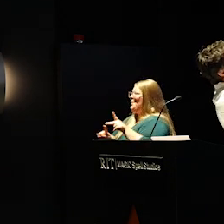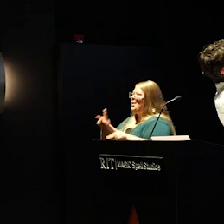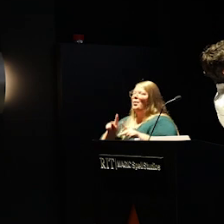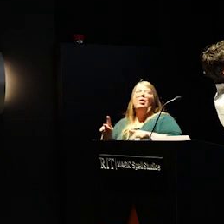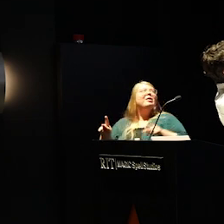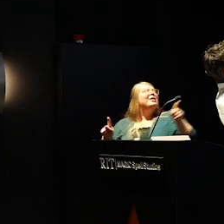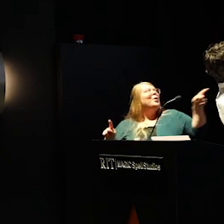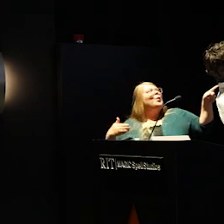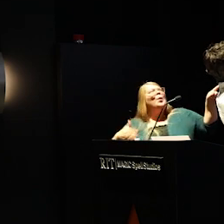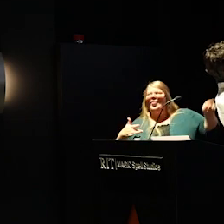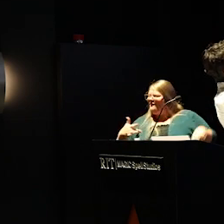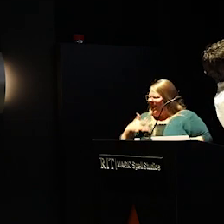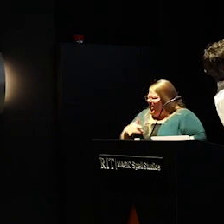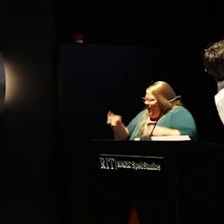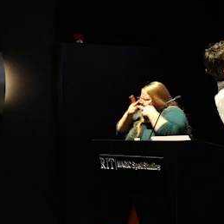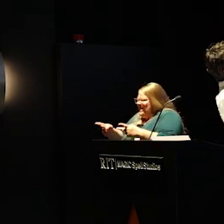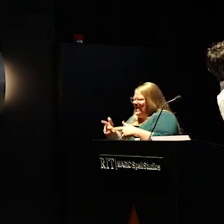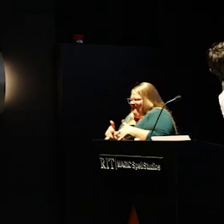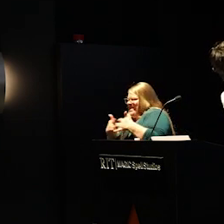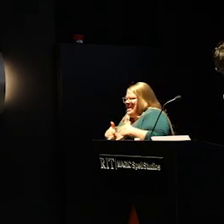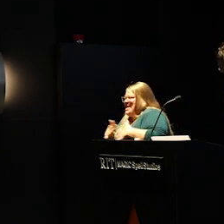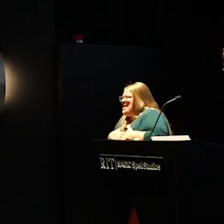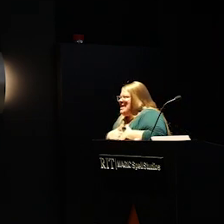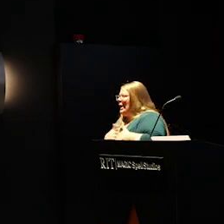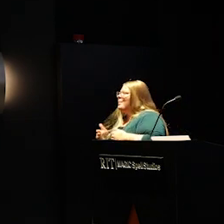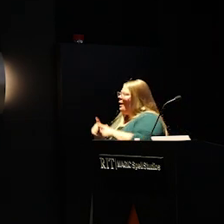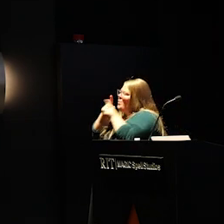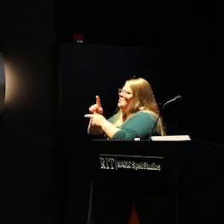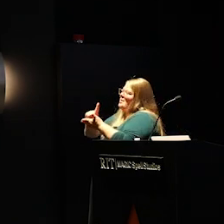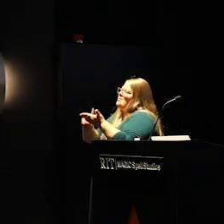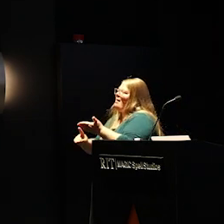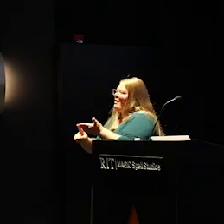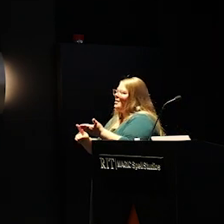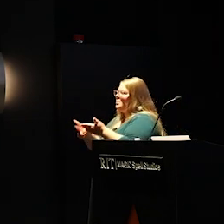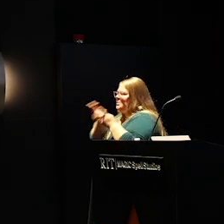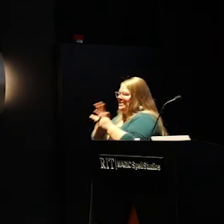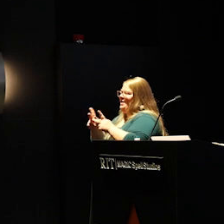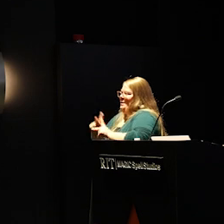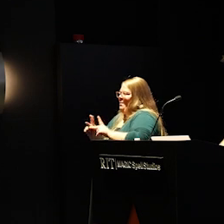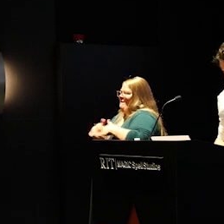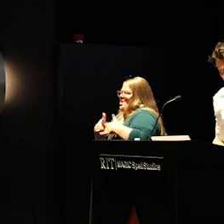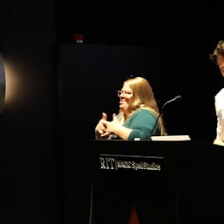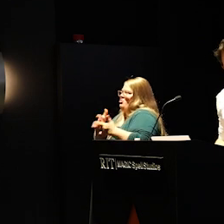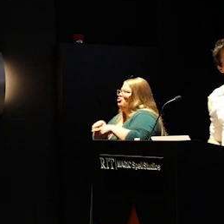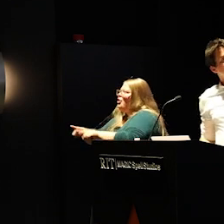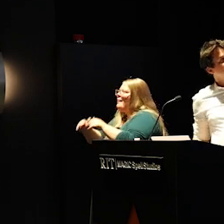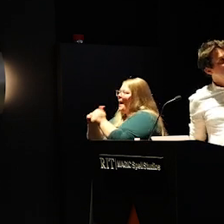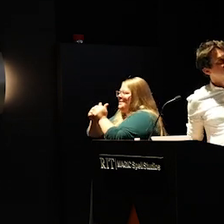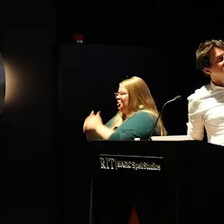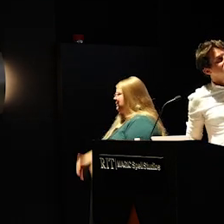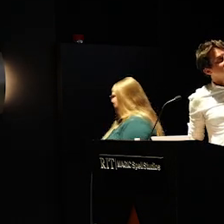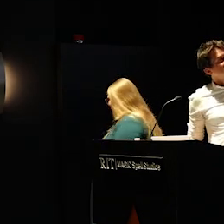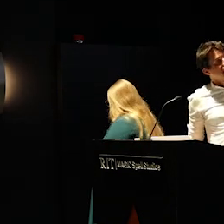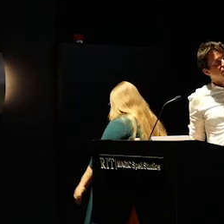and look at that feeling, right? You design that feeling for all those people watching this competition. So, but that was what